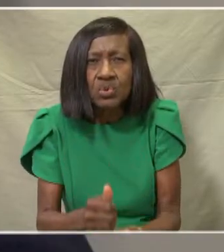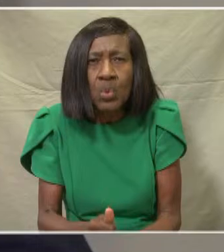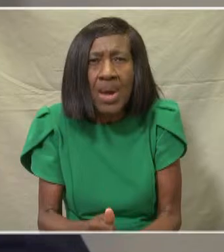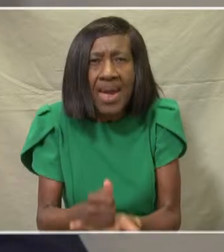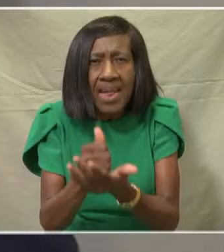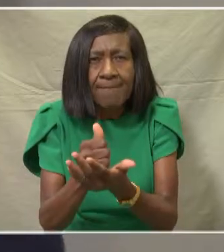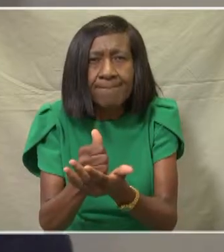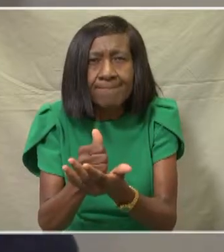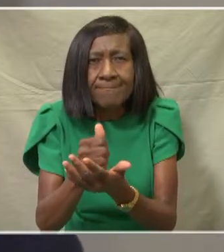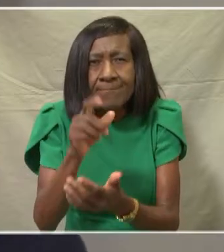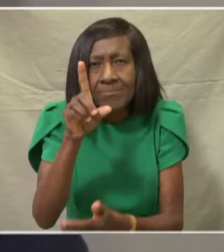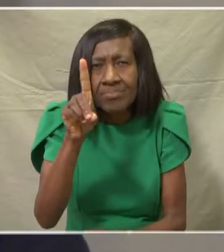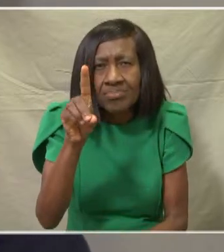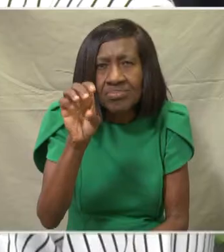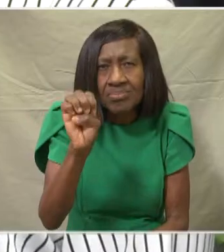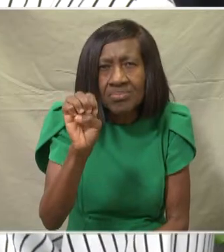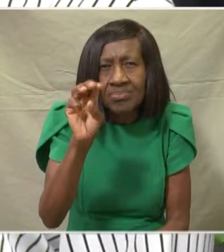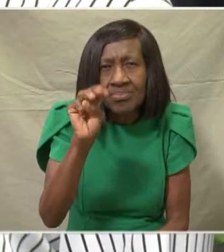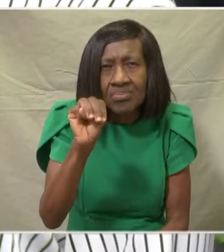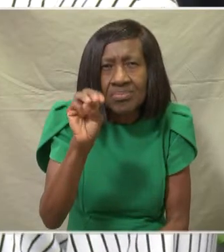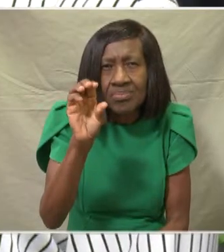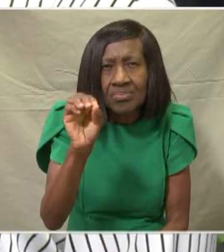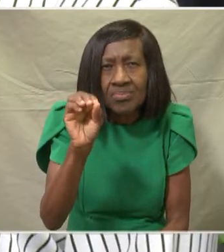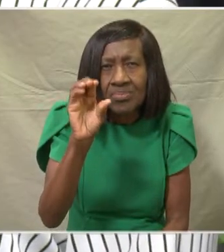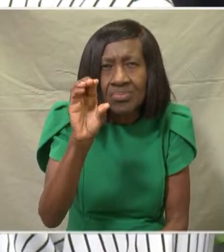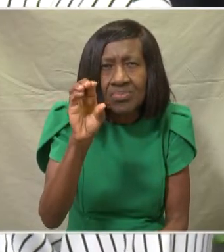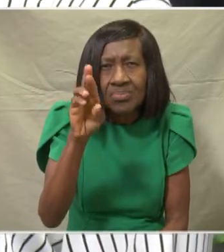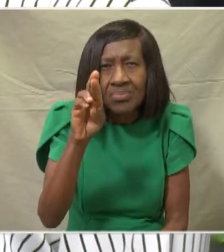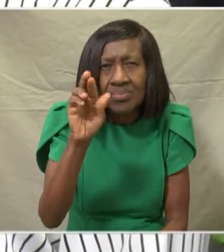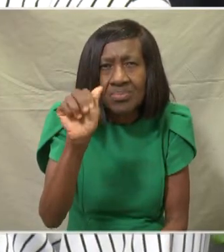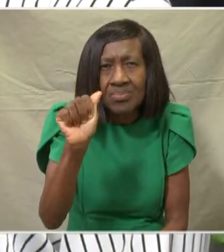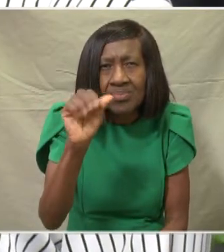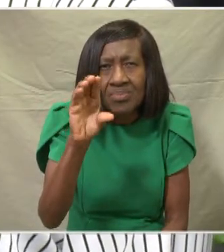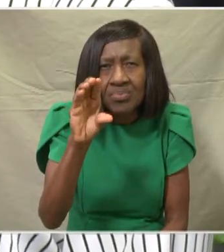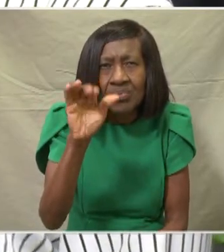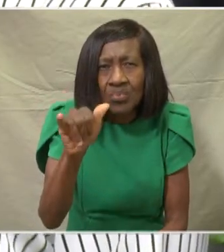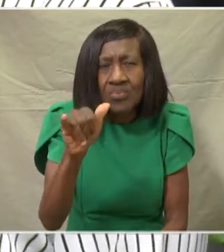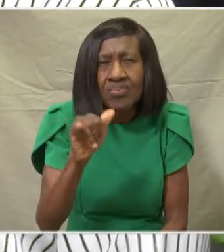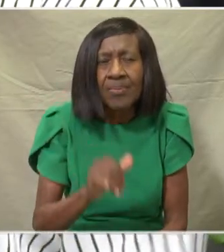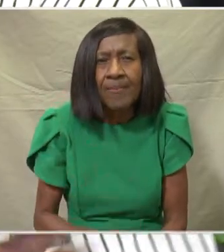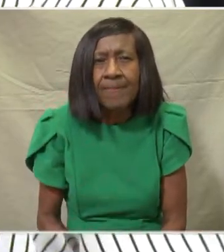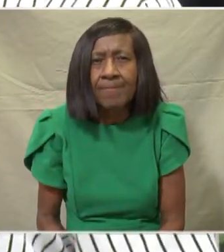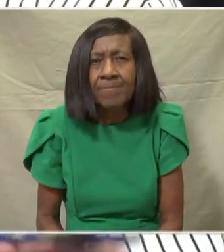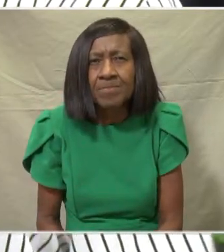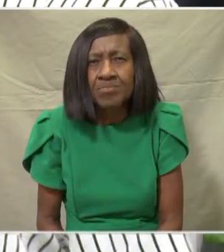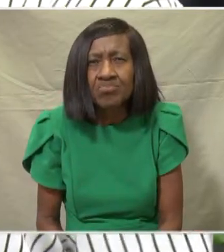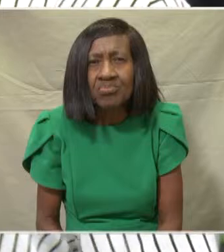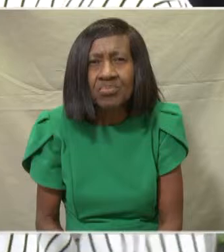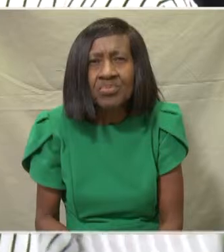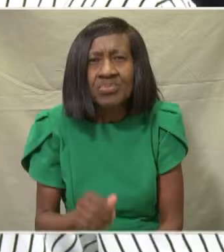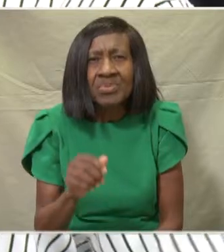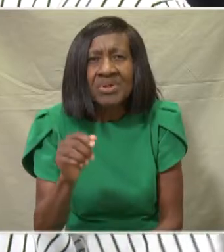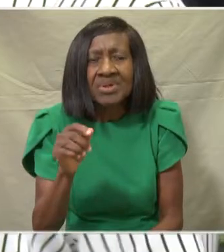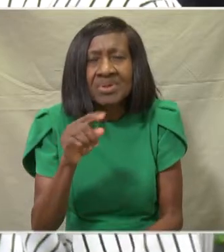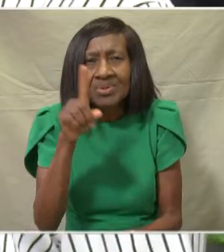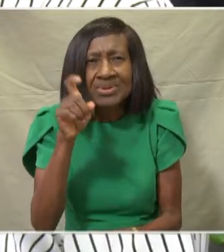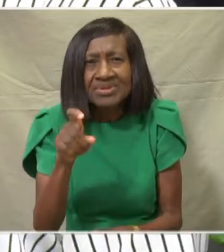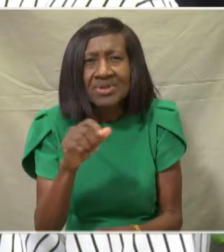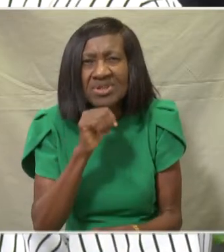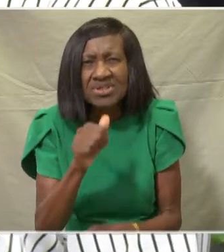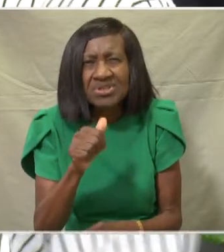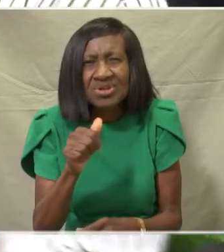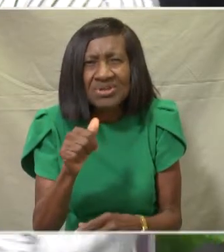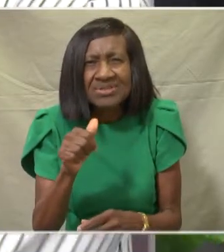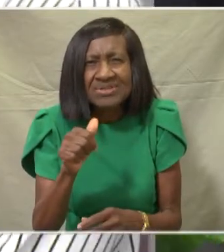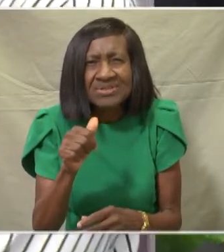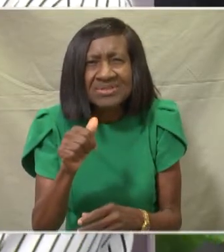do. So just to make sure I'm understanding correctly, not so much that there's a problem to find, but